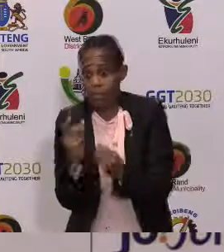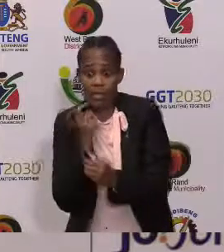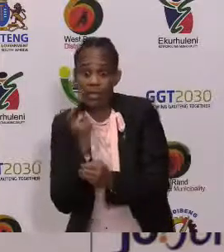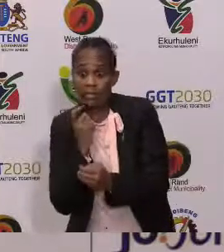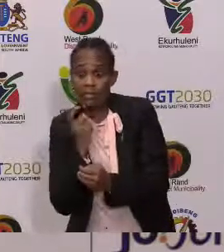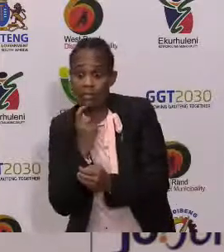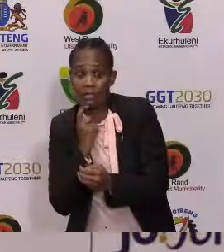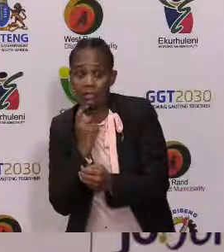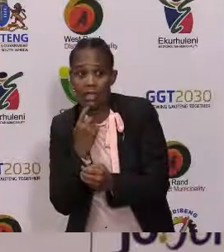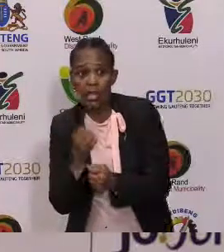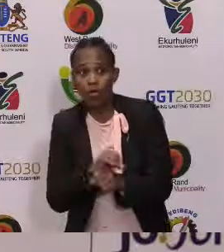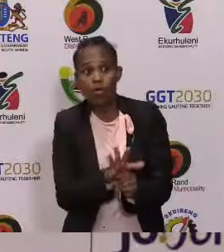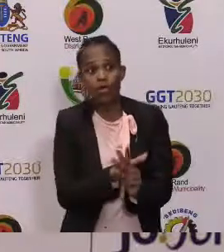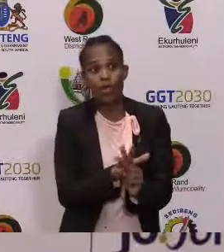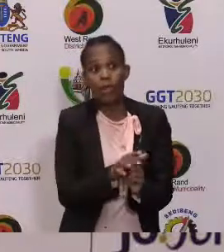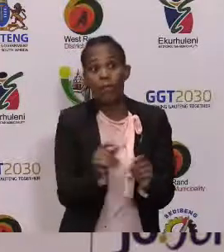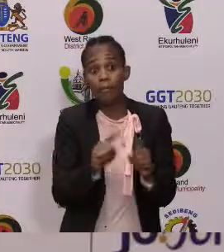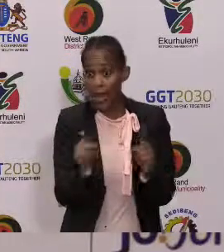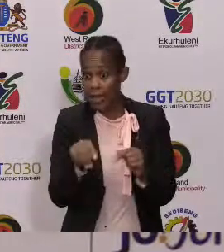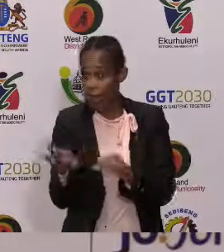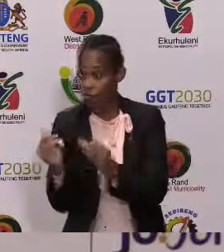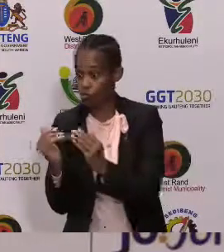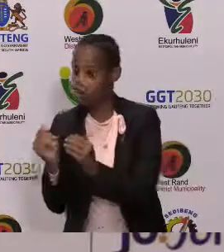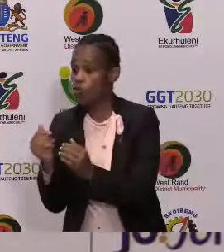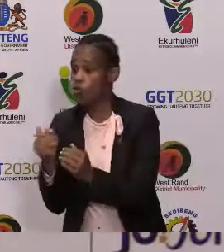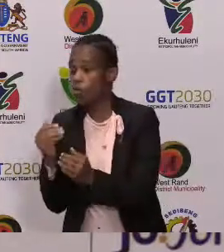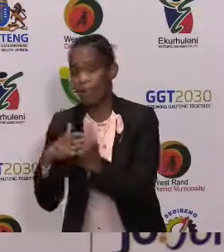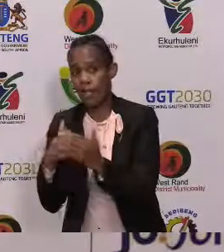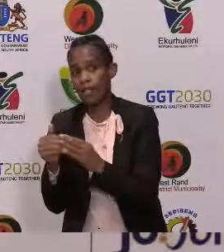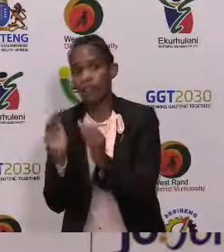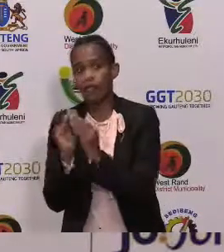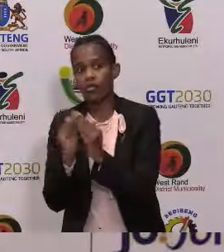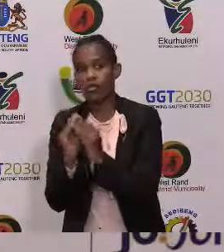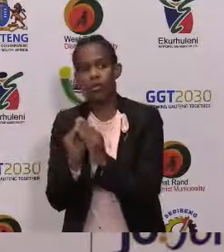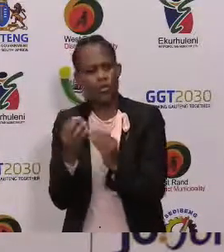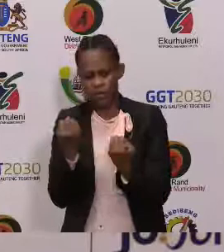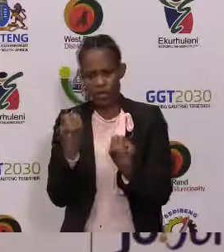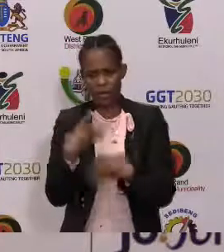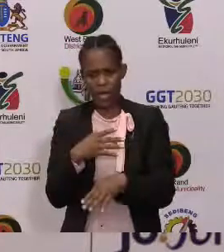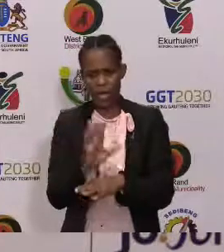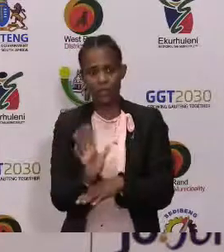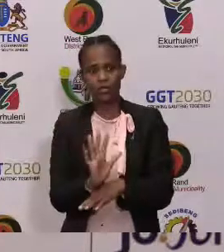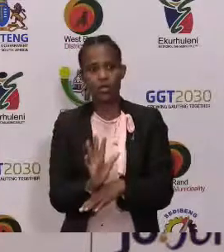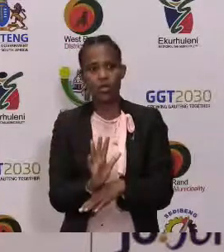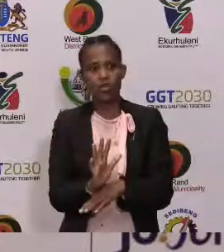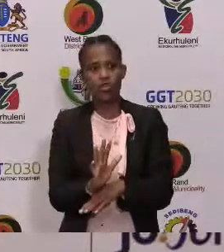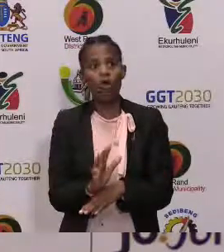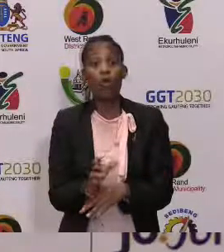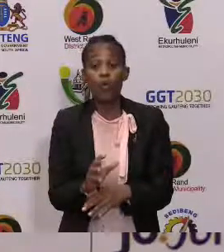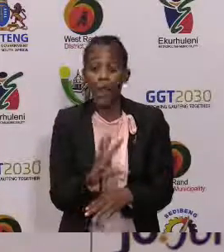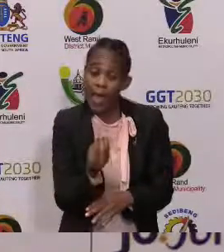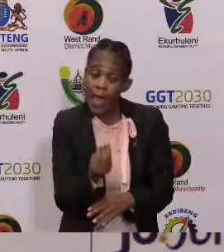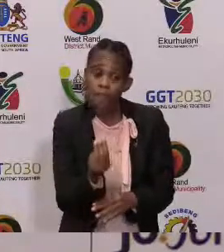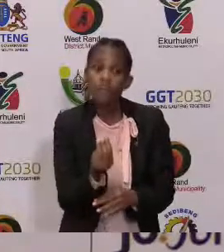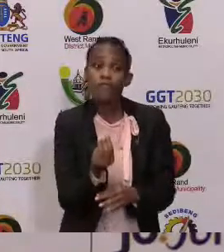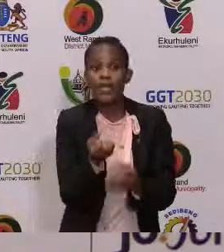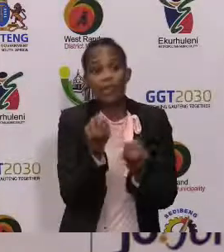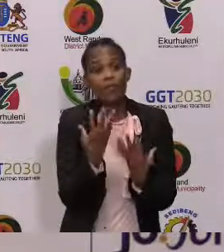in formal housing or in apartments. And that doesn't come as too much of a surprise, because you probably got better ventilation in a